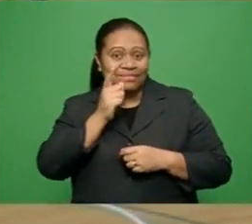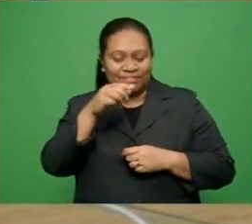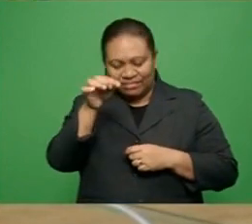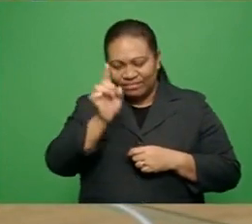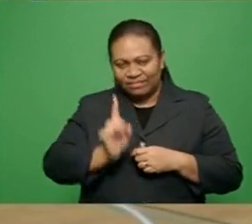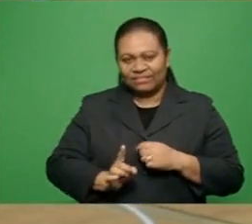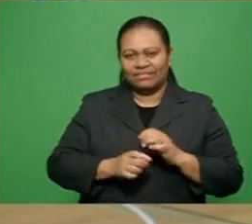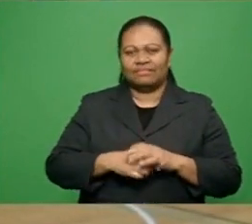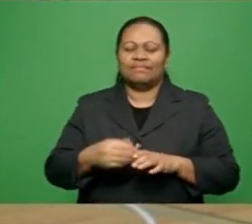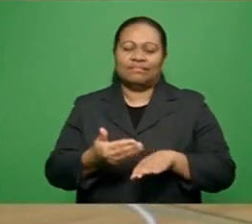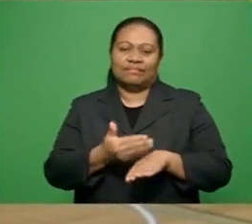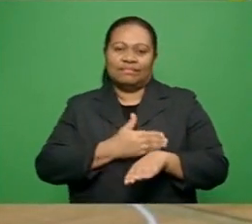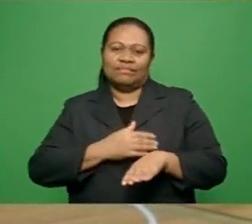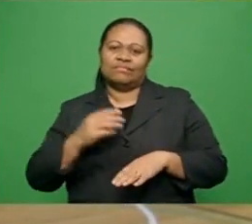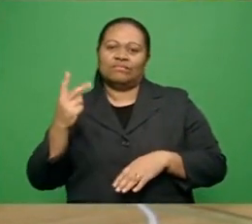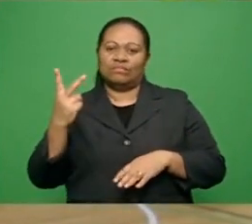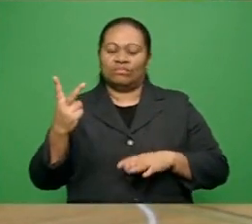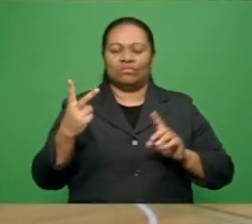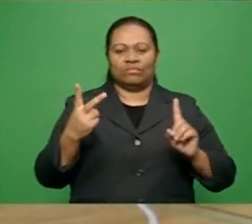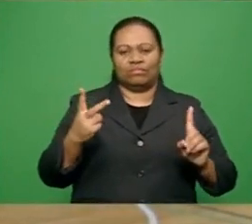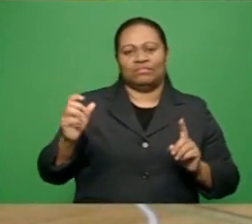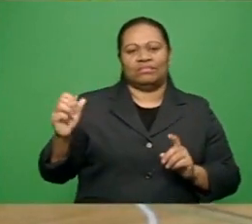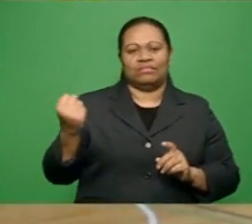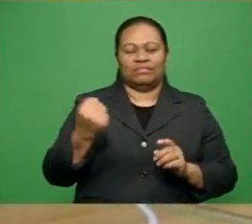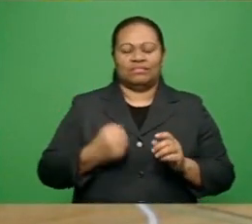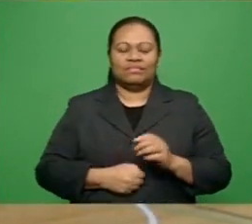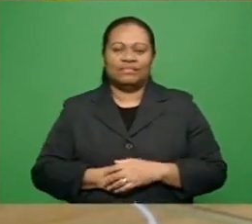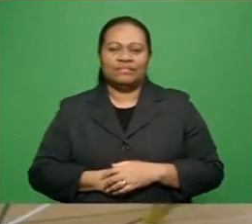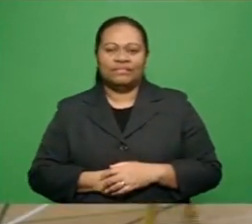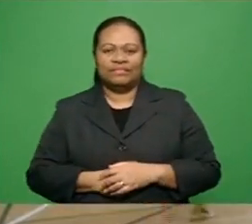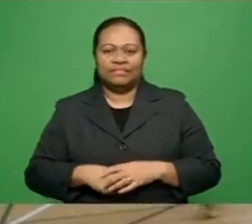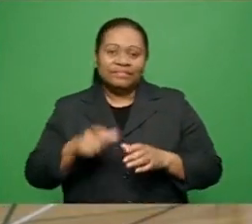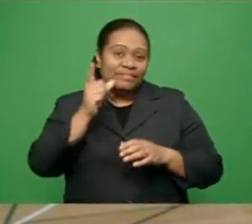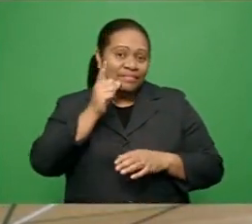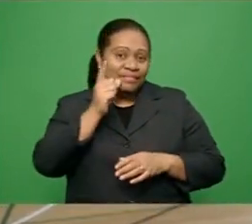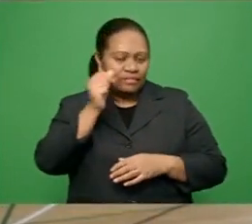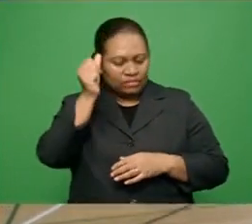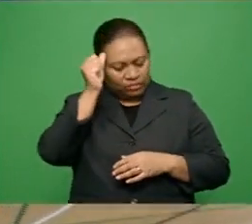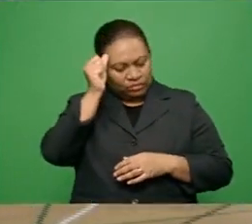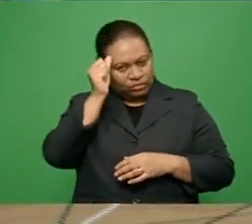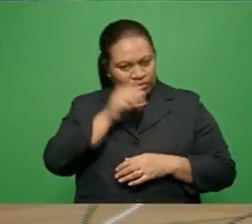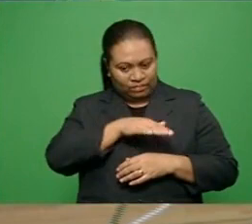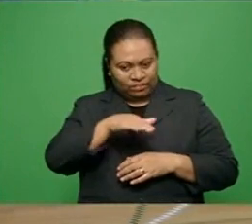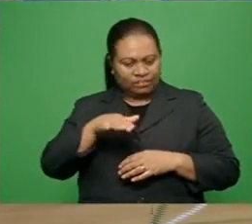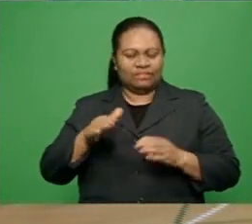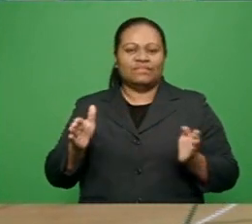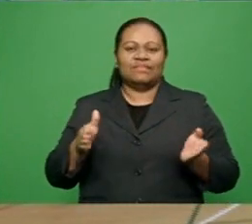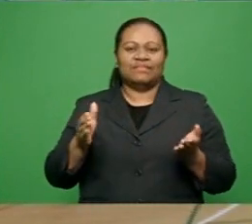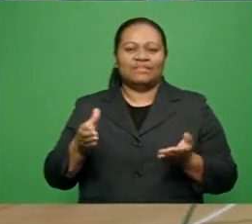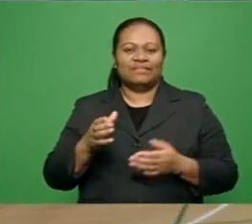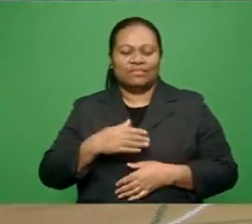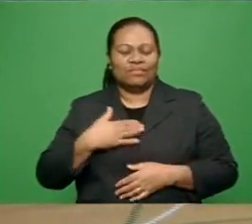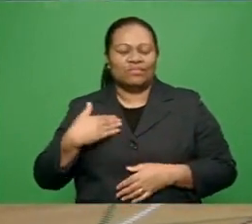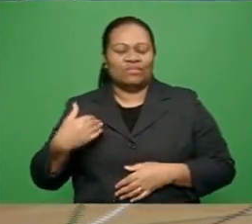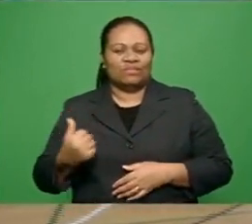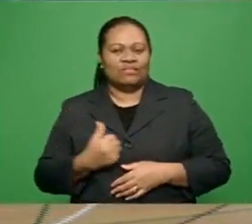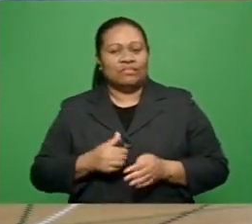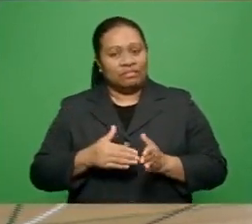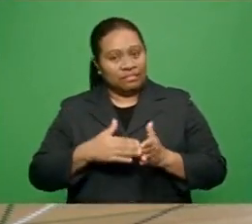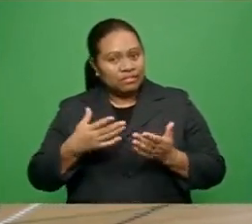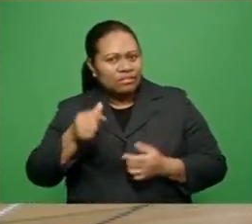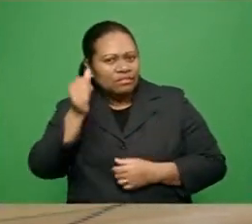today before winning 2-1. The Lami team knows our players very well, so they managed